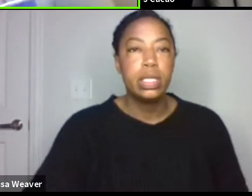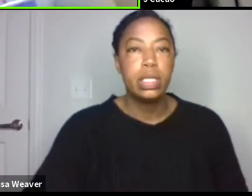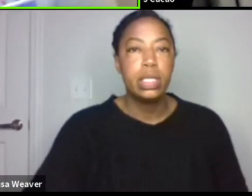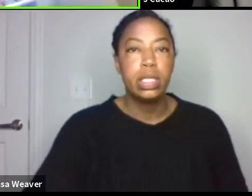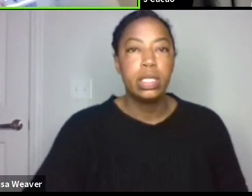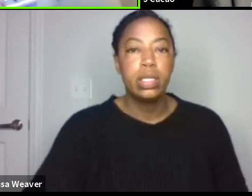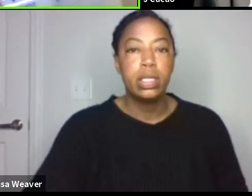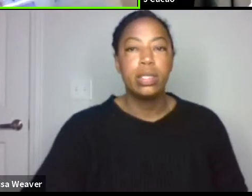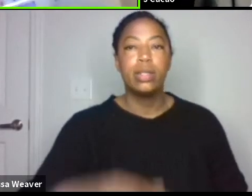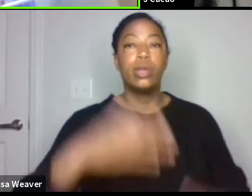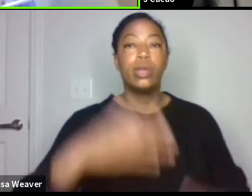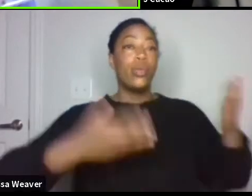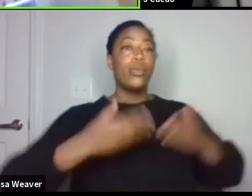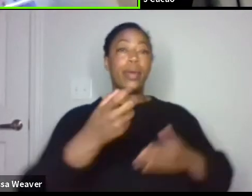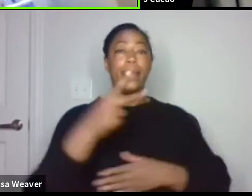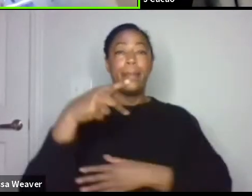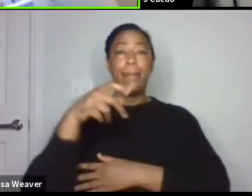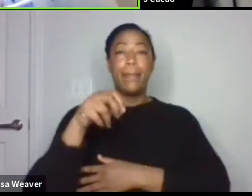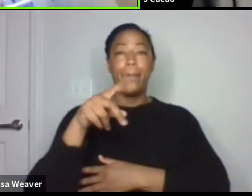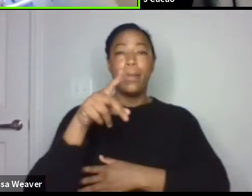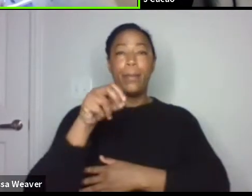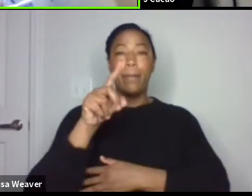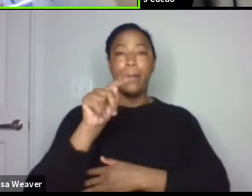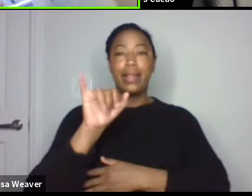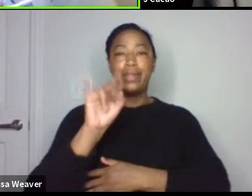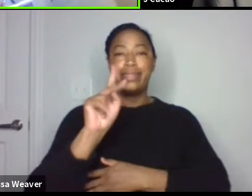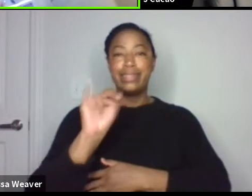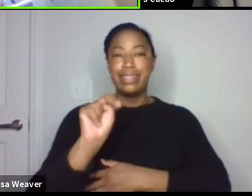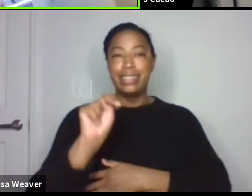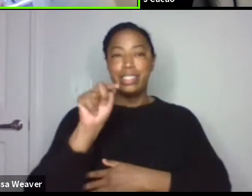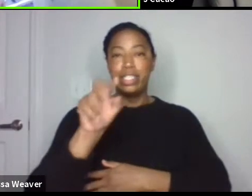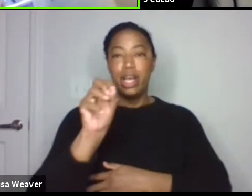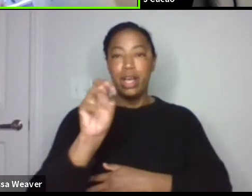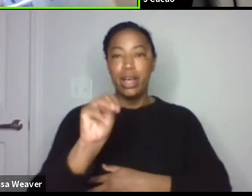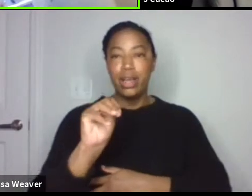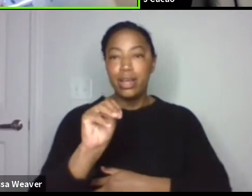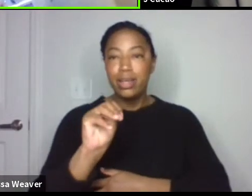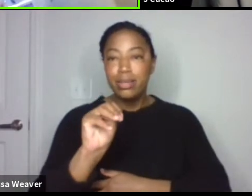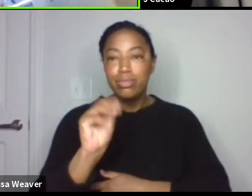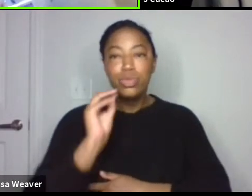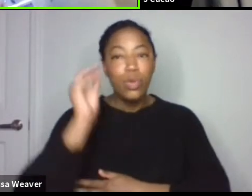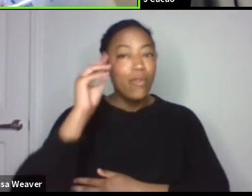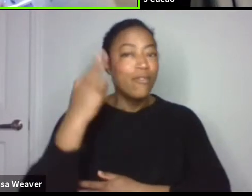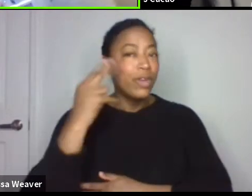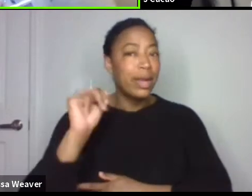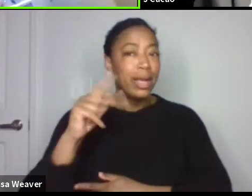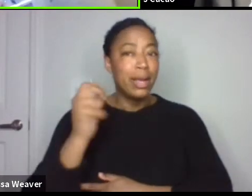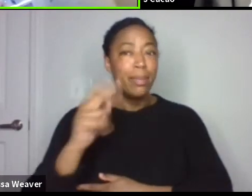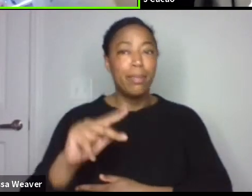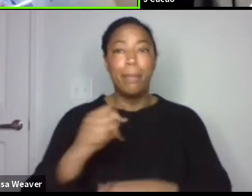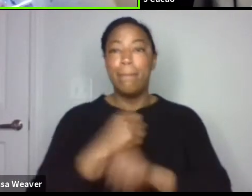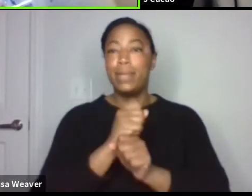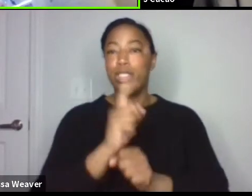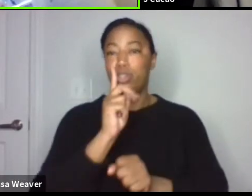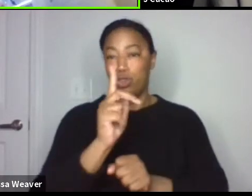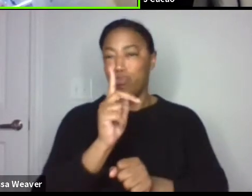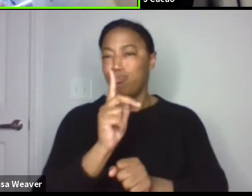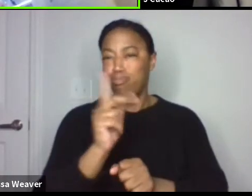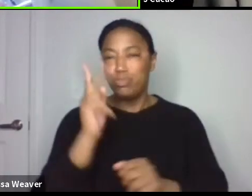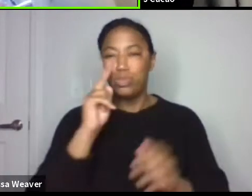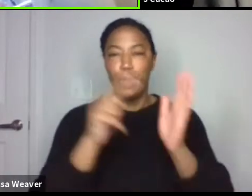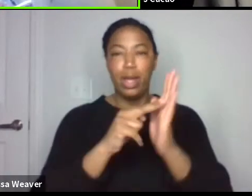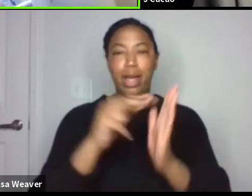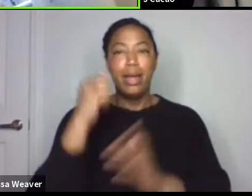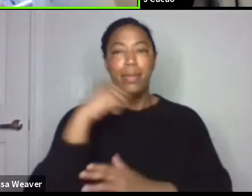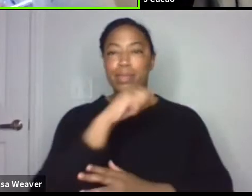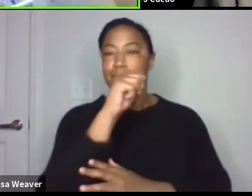Welcome back to Politickin.com, your home for self-help meets hip-hop. Make sure you check us out on Amazon, iHeartRadio, Spotify,